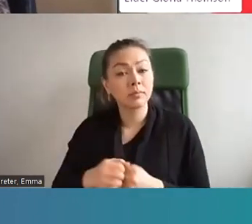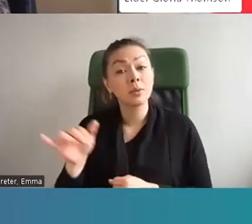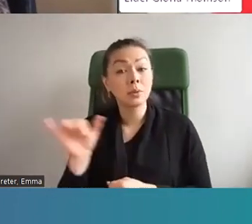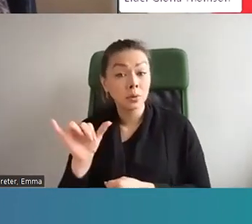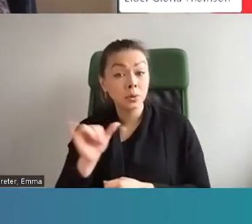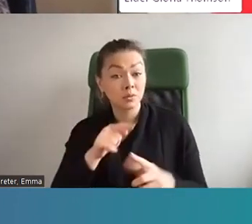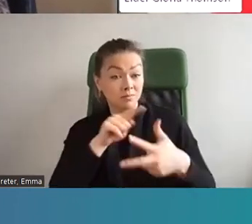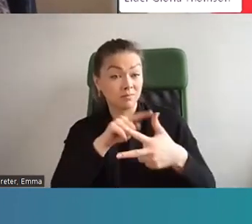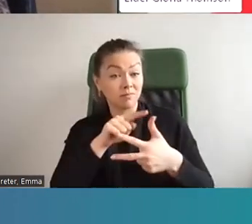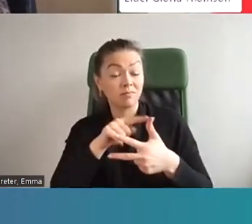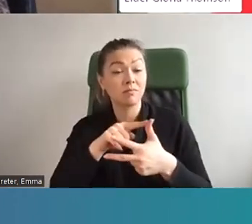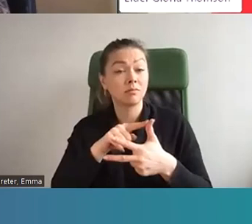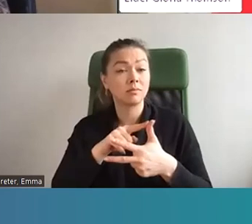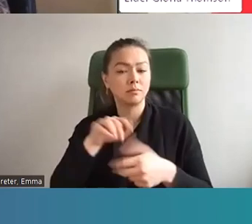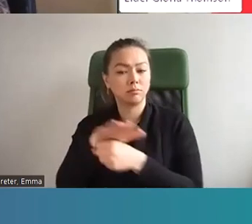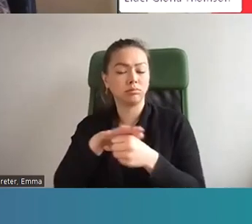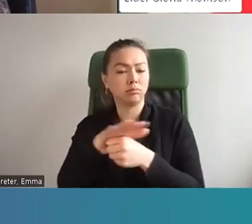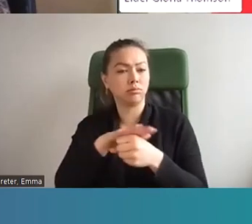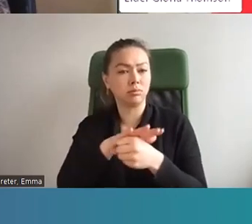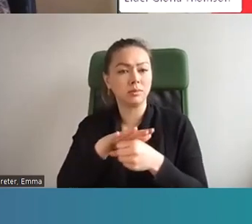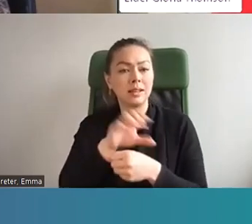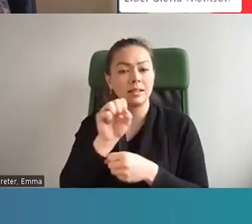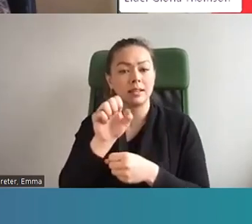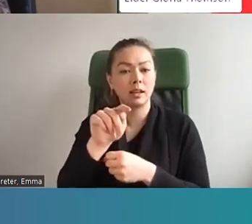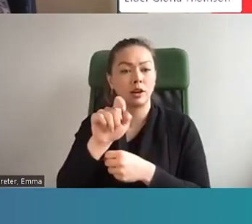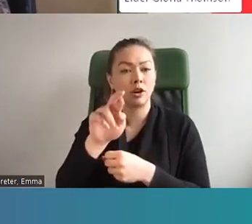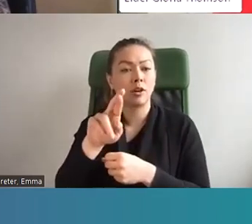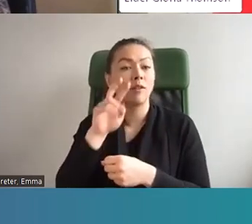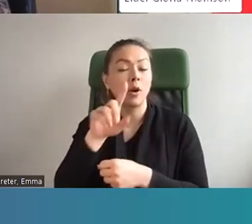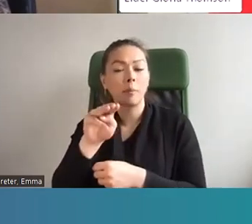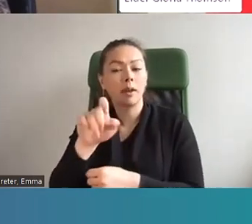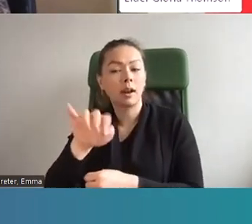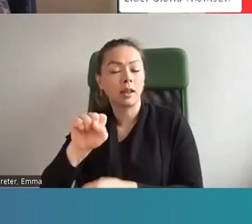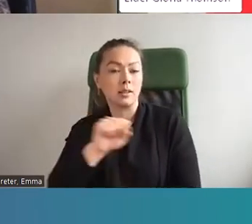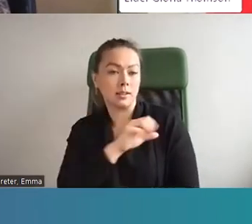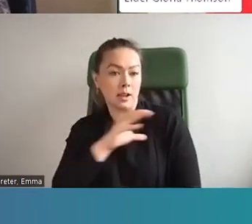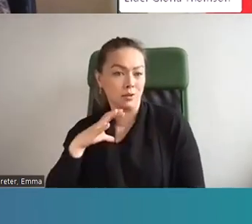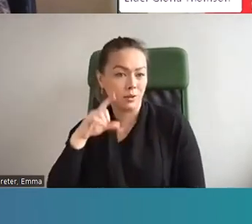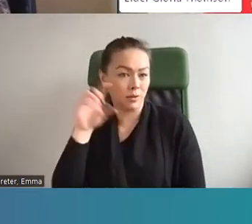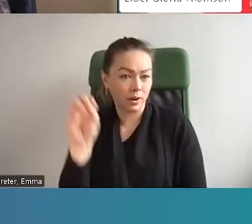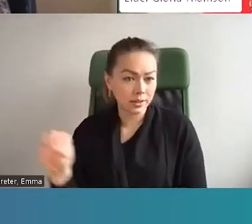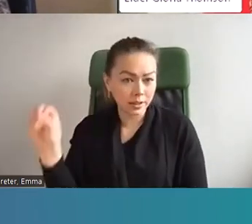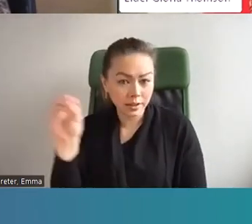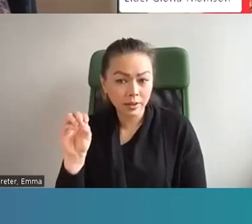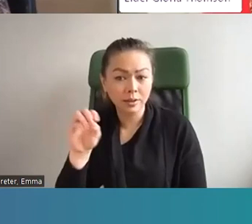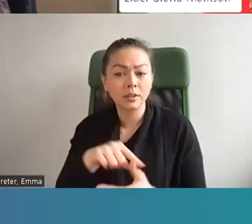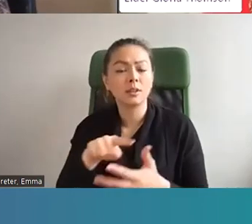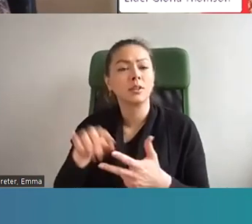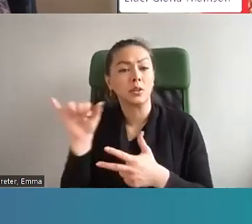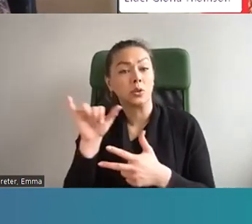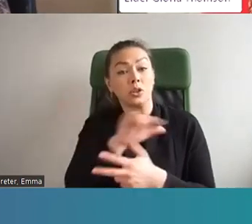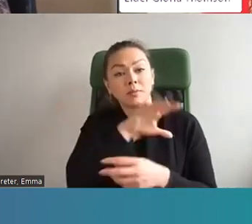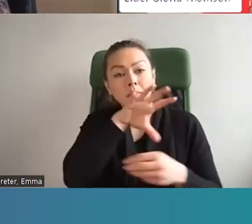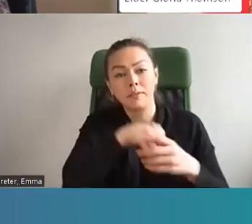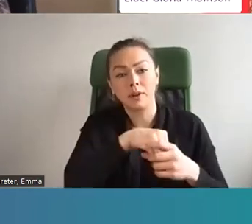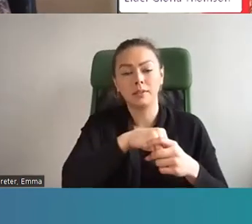Ontario local council and is presently engaged by the Office of the Indigenous Initiatives at Western University as the